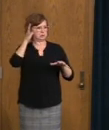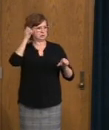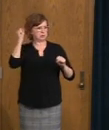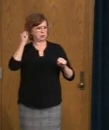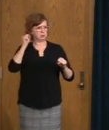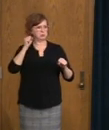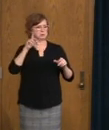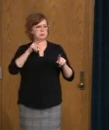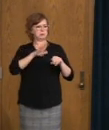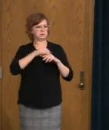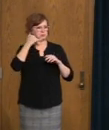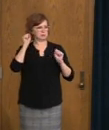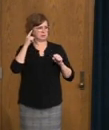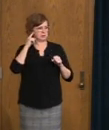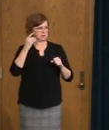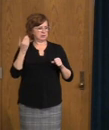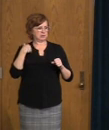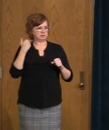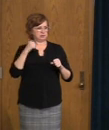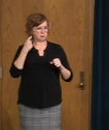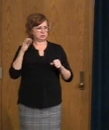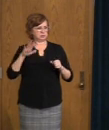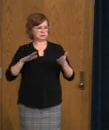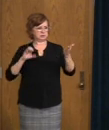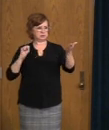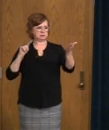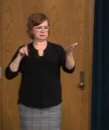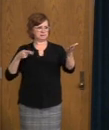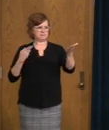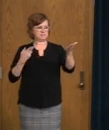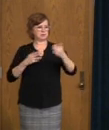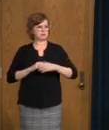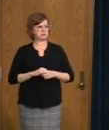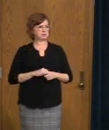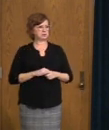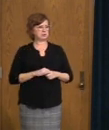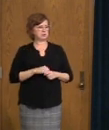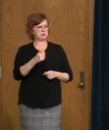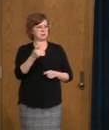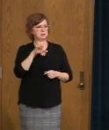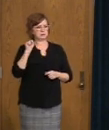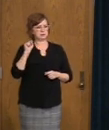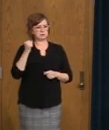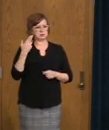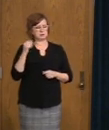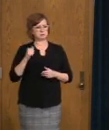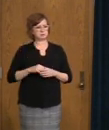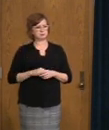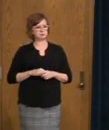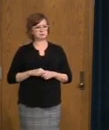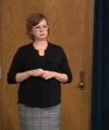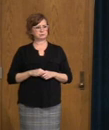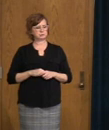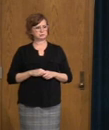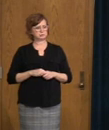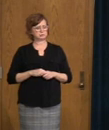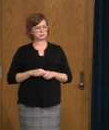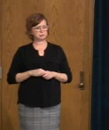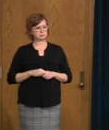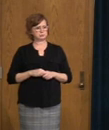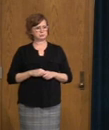question as well. We've got a question in the room. Yeah, I suppose to the SHA, can you provide the latest information we